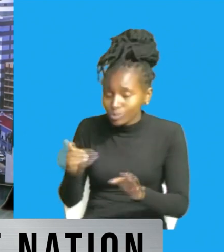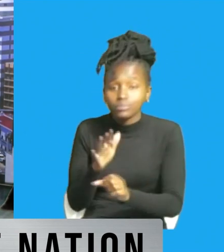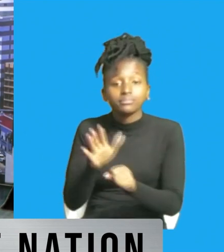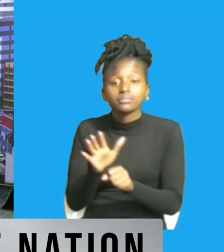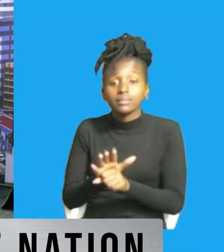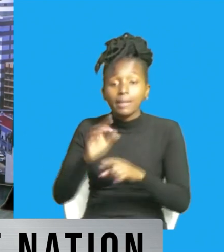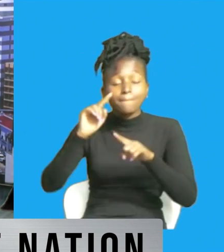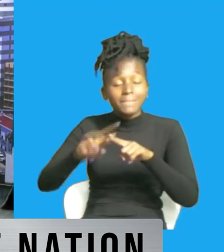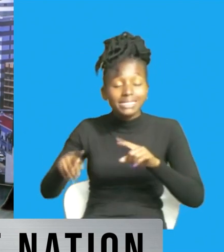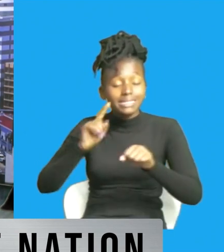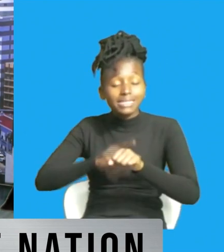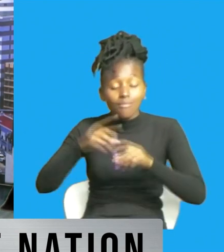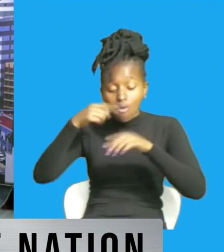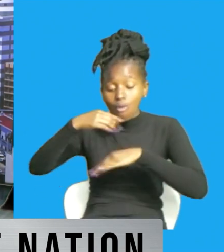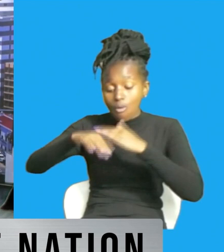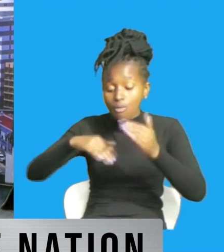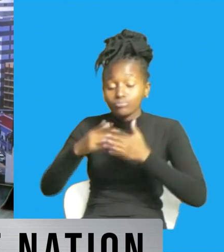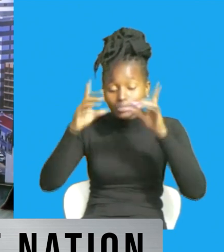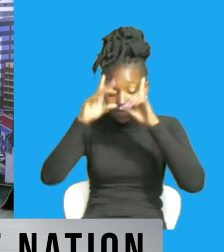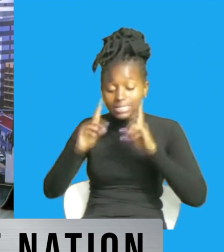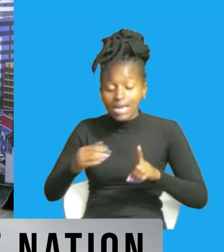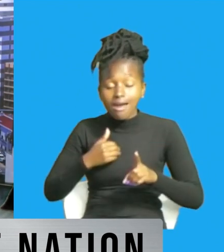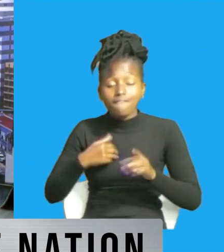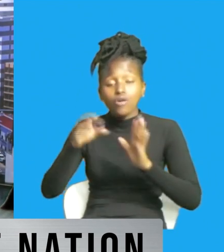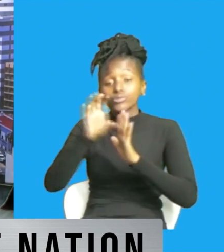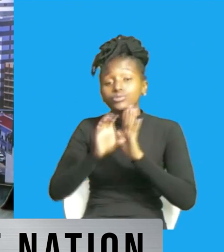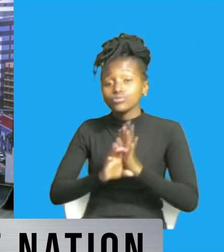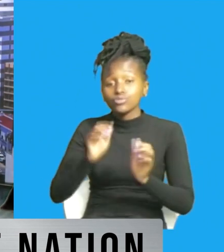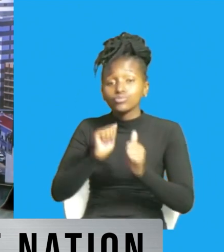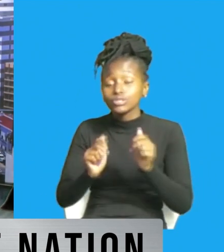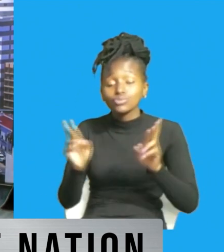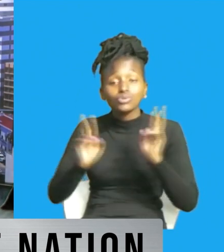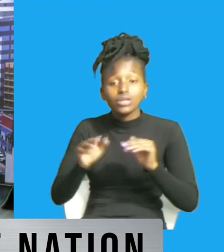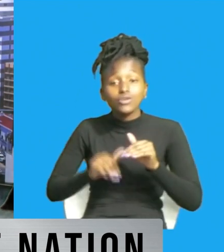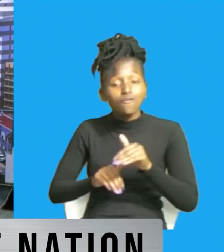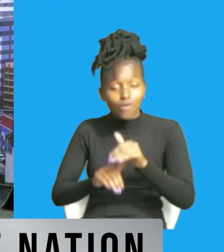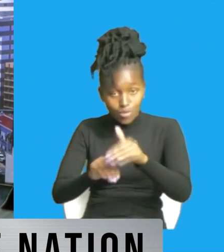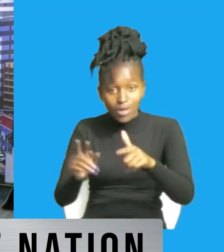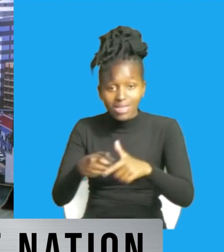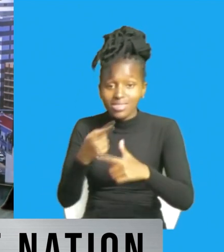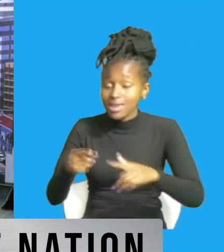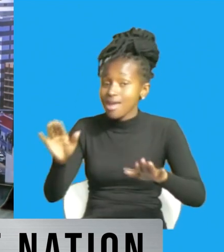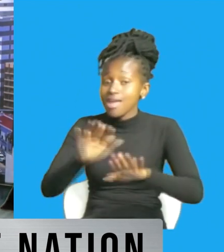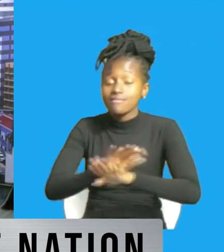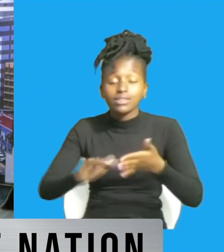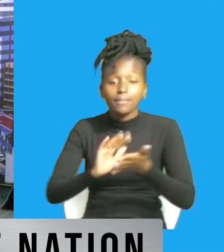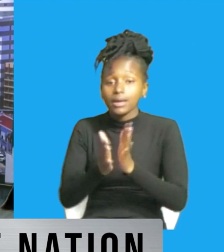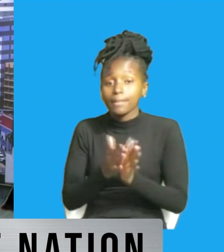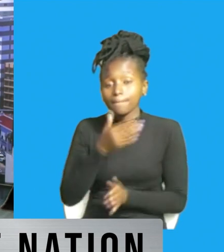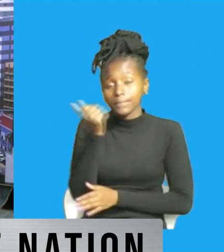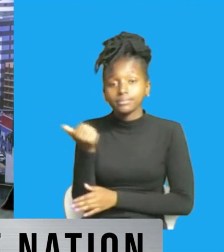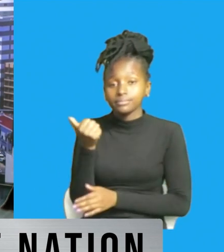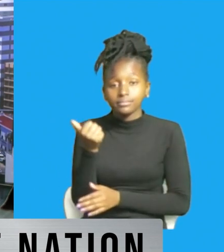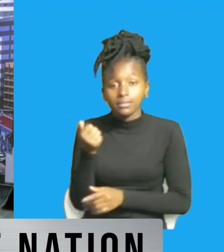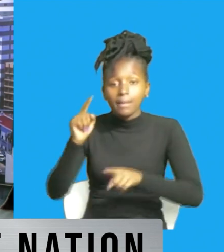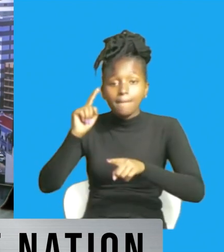ni Wakenya na tuko na katiba, na hii katiba lazima ikuwe inaweza fanyika vile inavyofaa, na kitu kifanywa kikatiba itakuwa ni halali